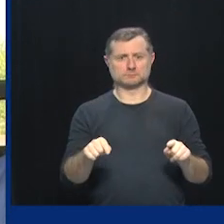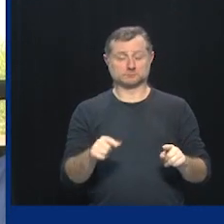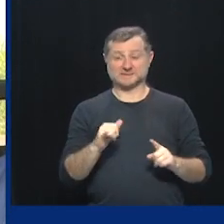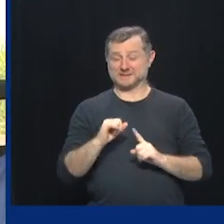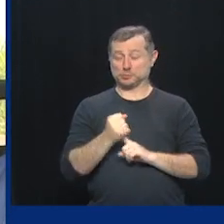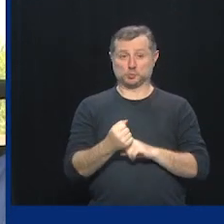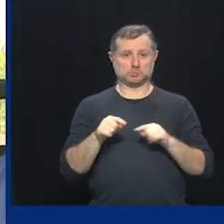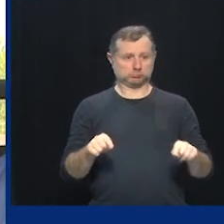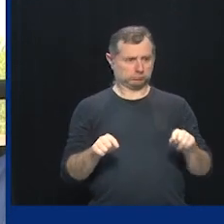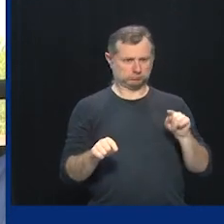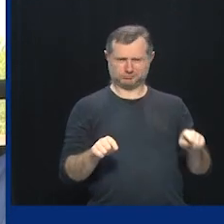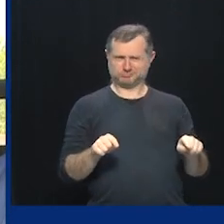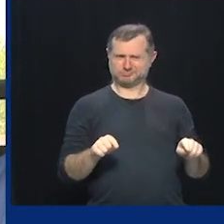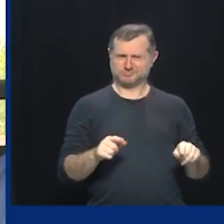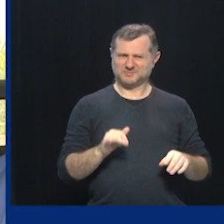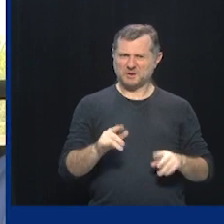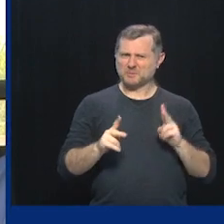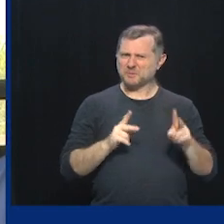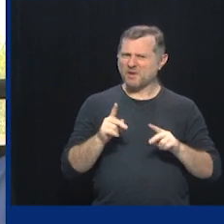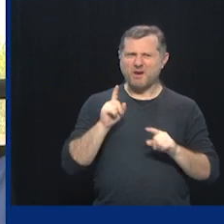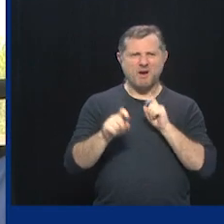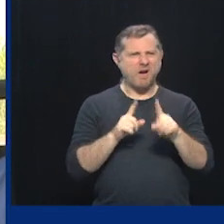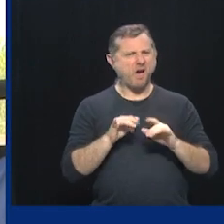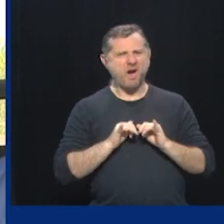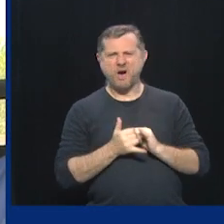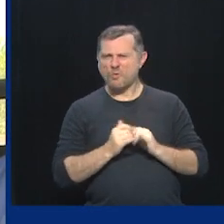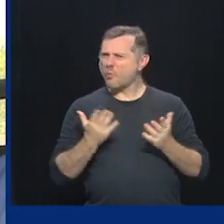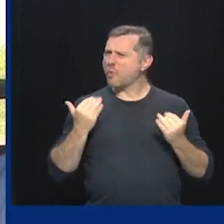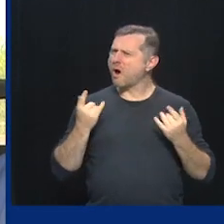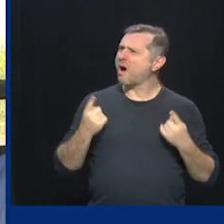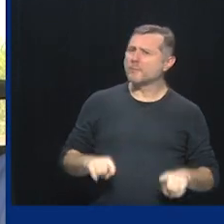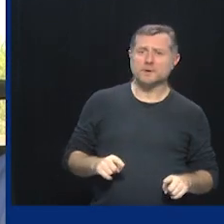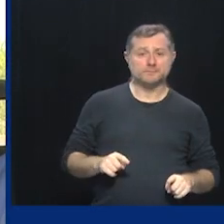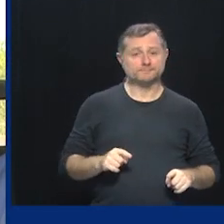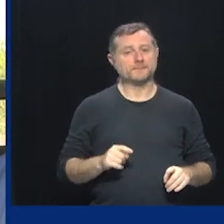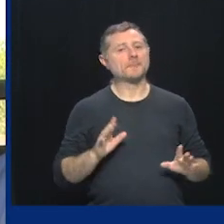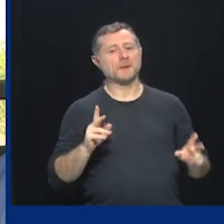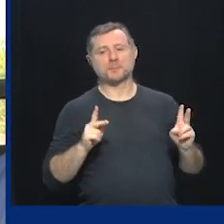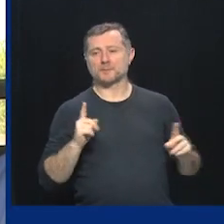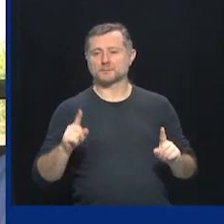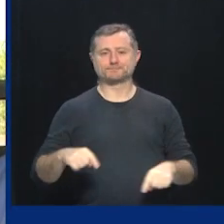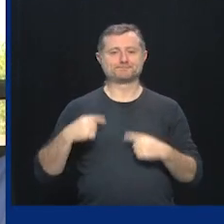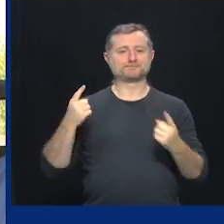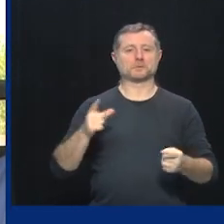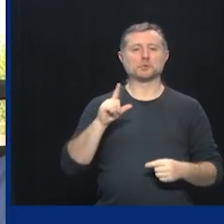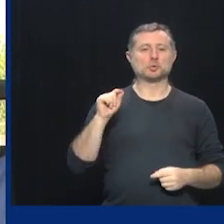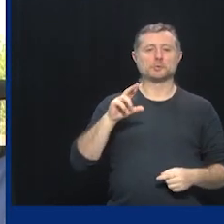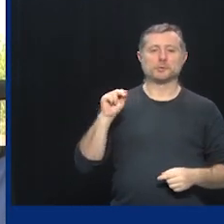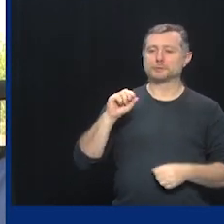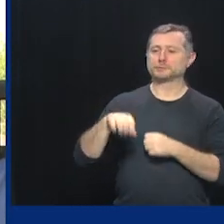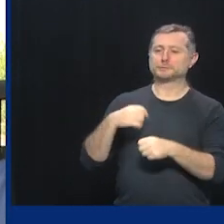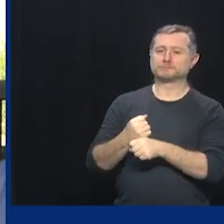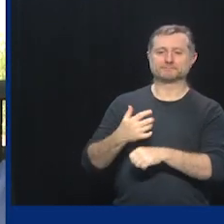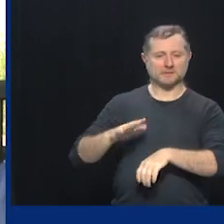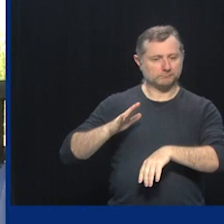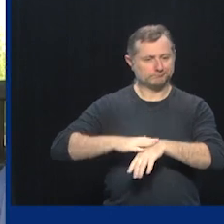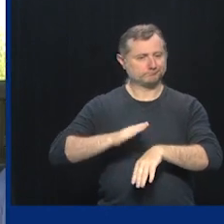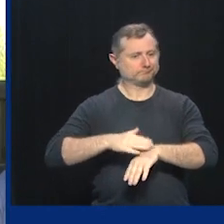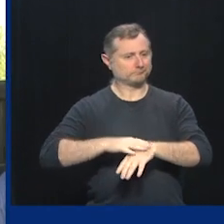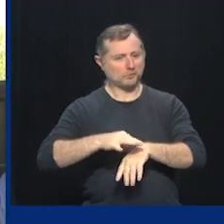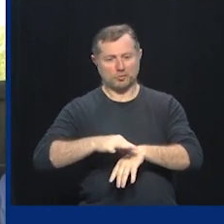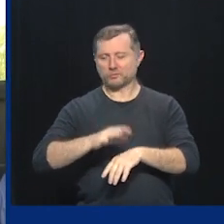is this happening, people have been warning for decades that the effect of climate change and what it would do to our